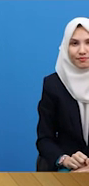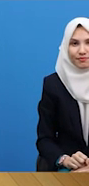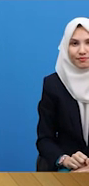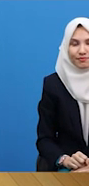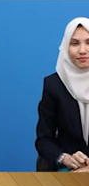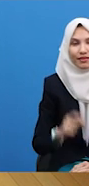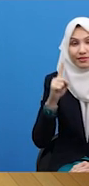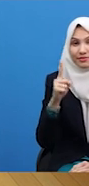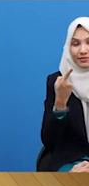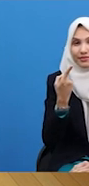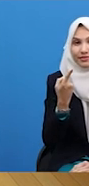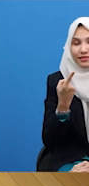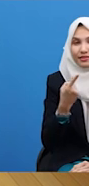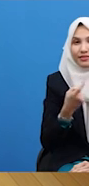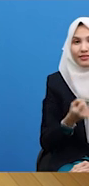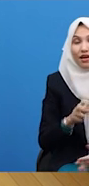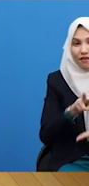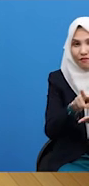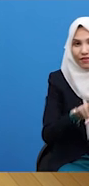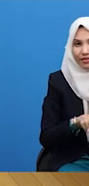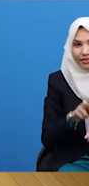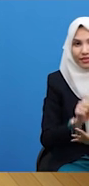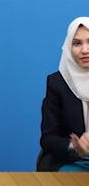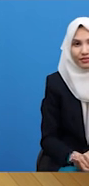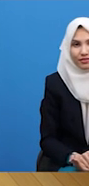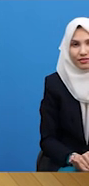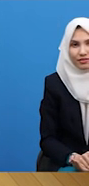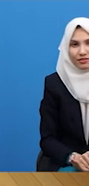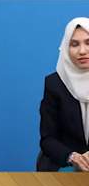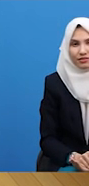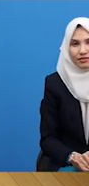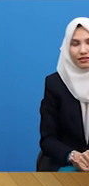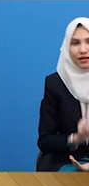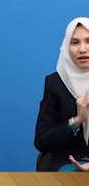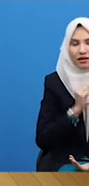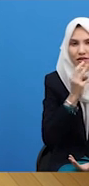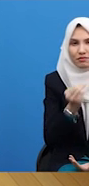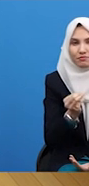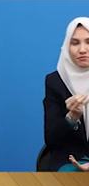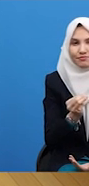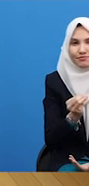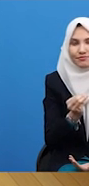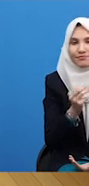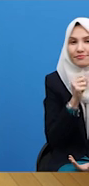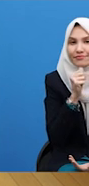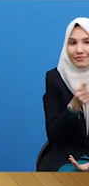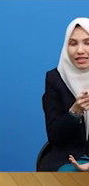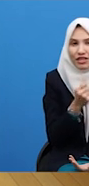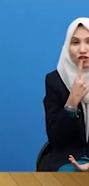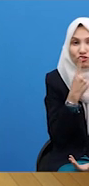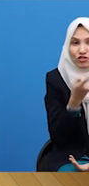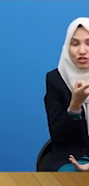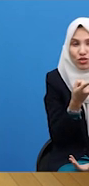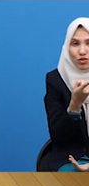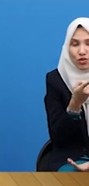Just like in the video, I'm not sure what I was thinking when I agreed to that. I'm